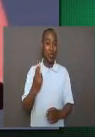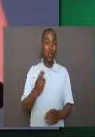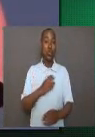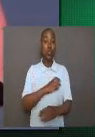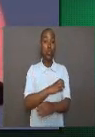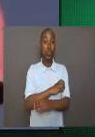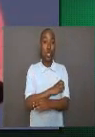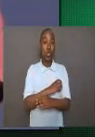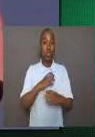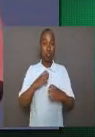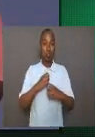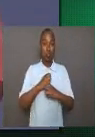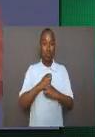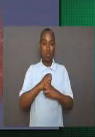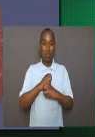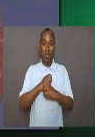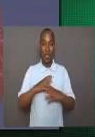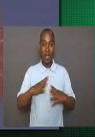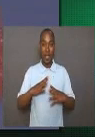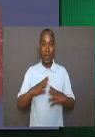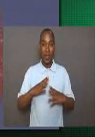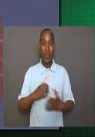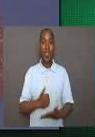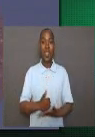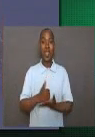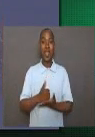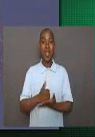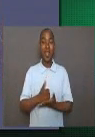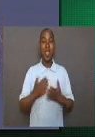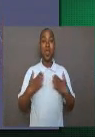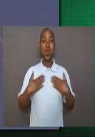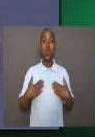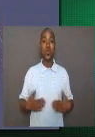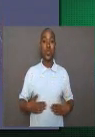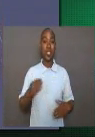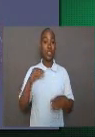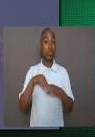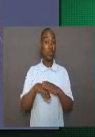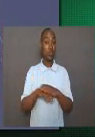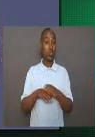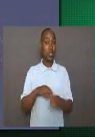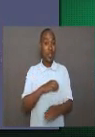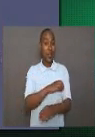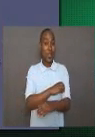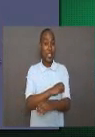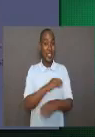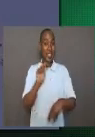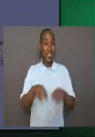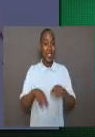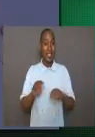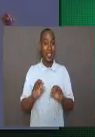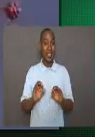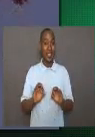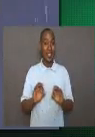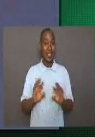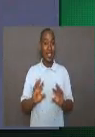contract. Even when the body is not moving, muscles are still working